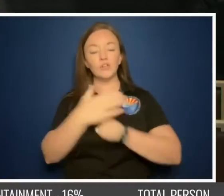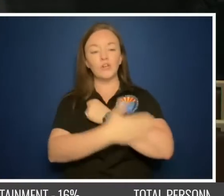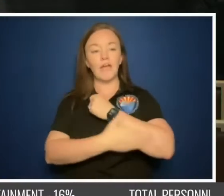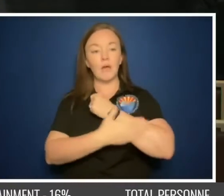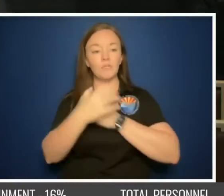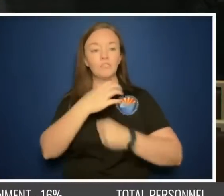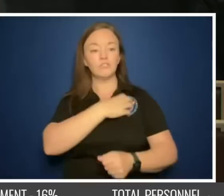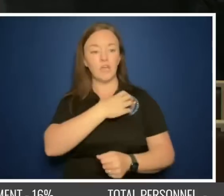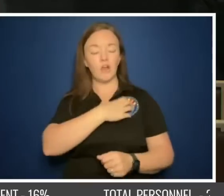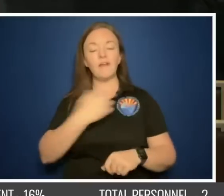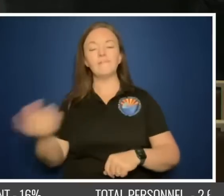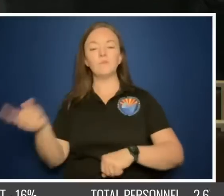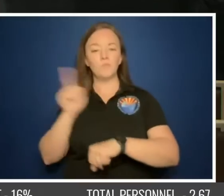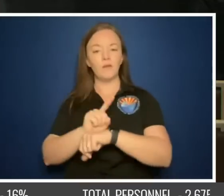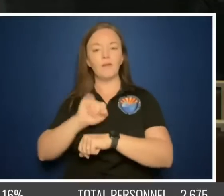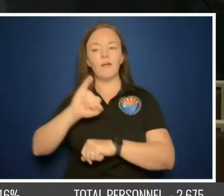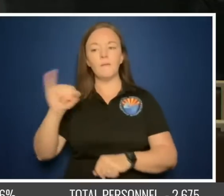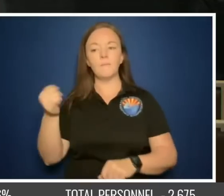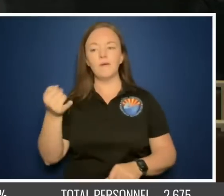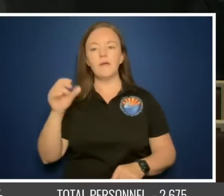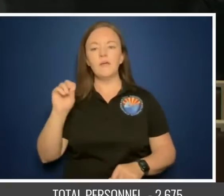up Lieutenant Josh Barnhart.